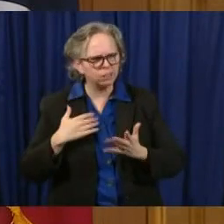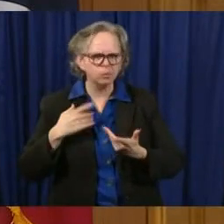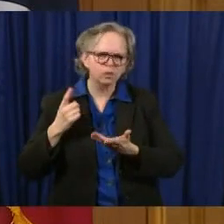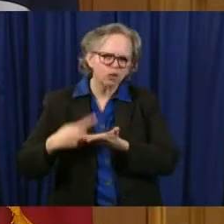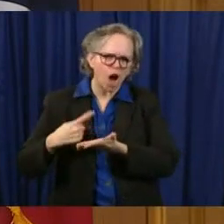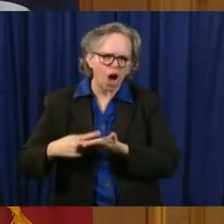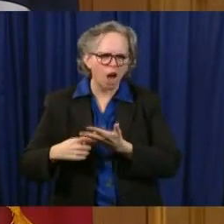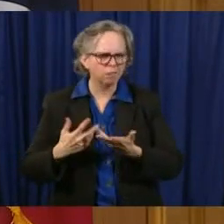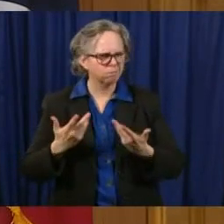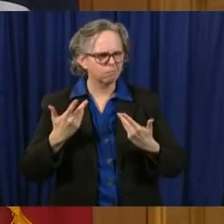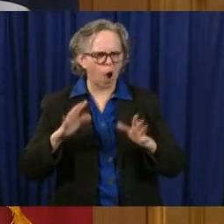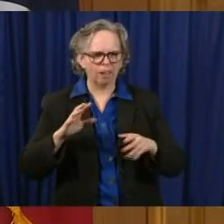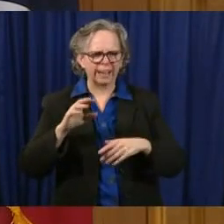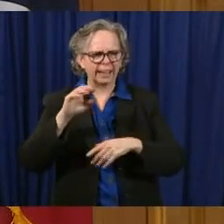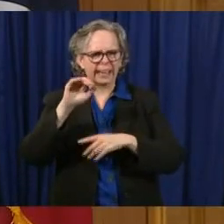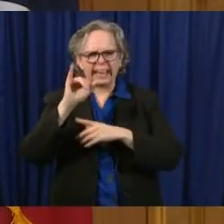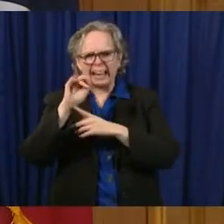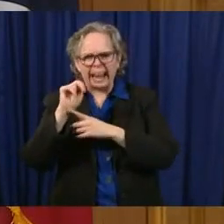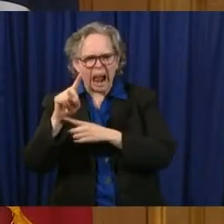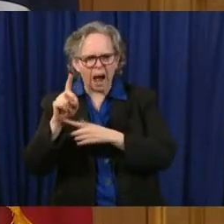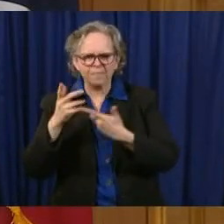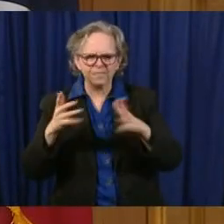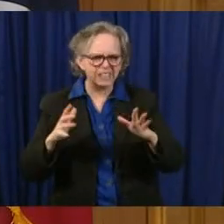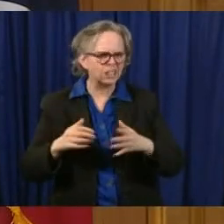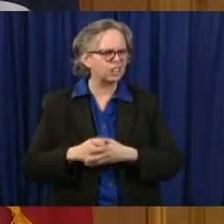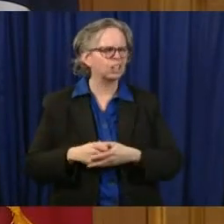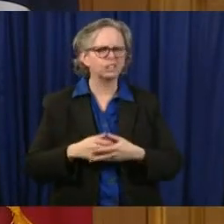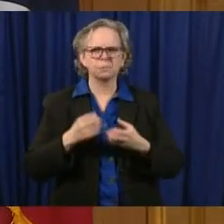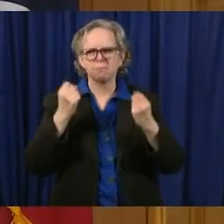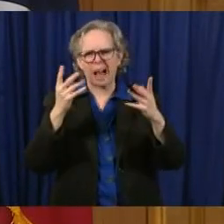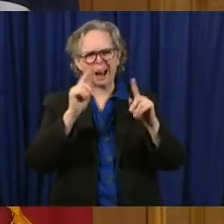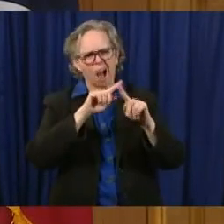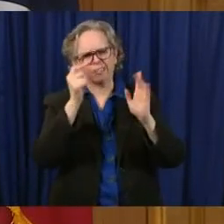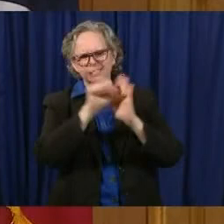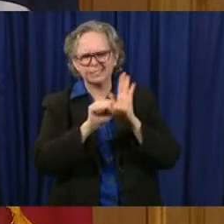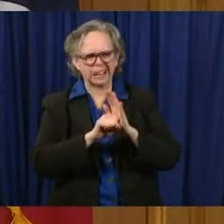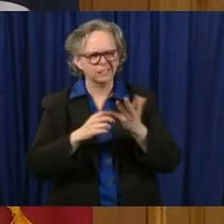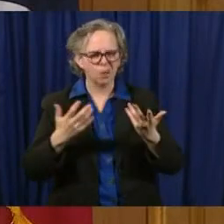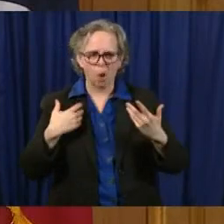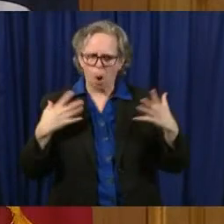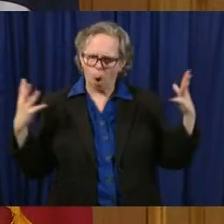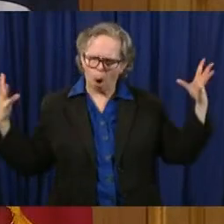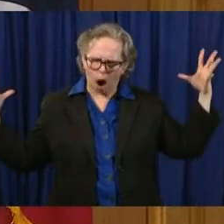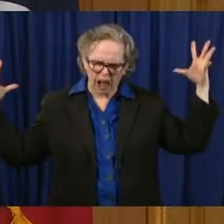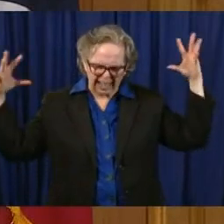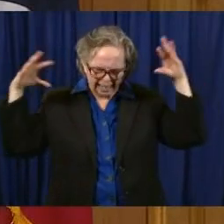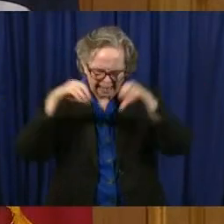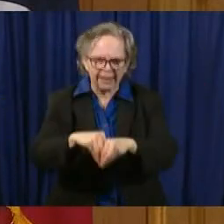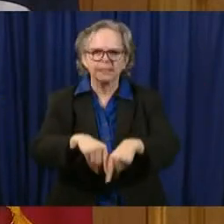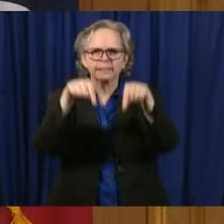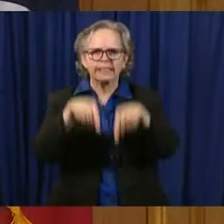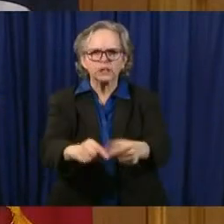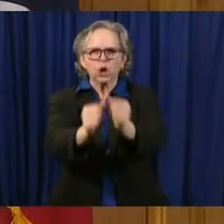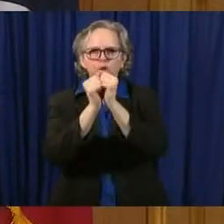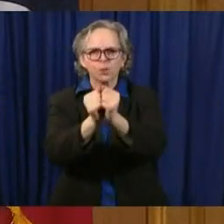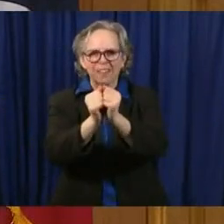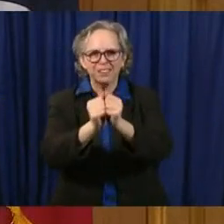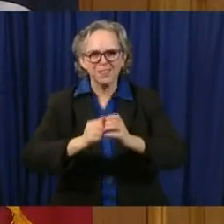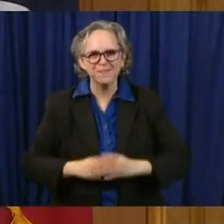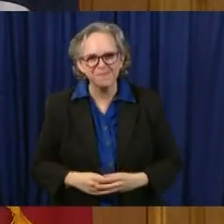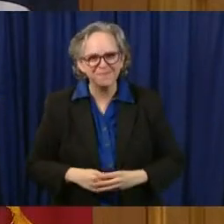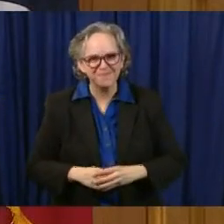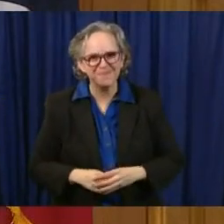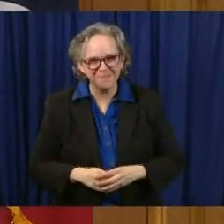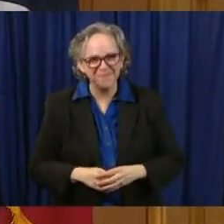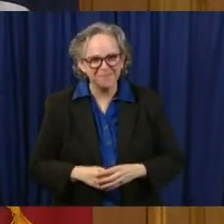Indiana and Kentucky the other day. So it's this whole, you know, we're all in this together. And this is something that we